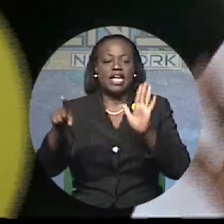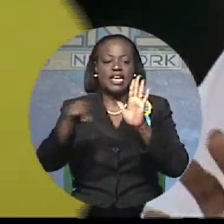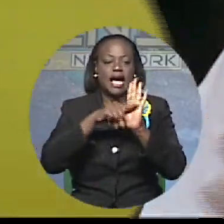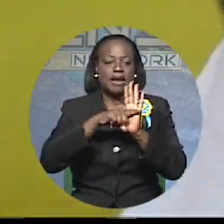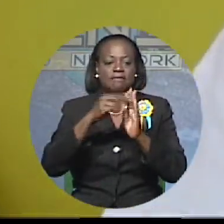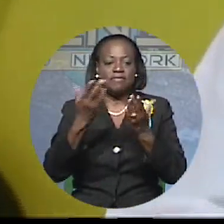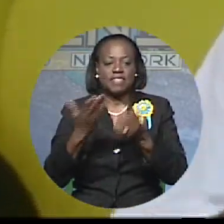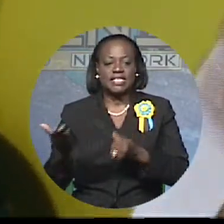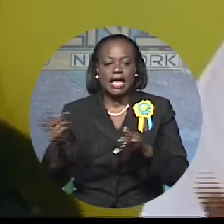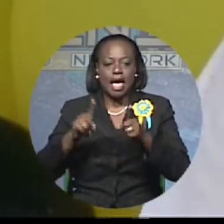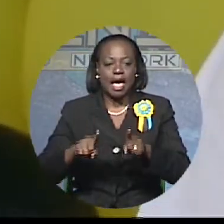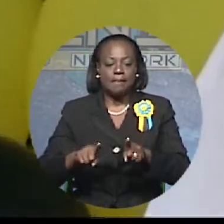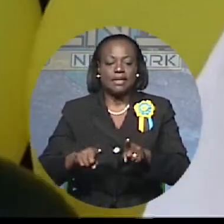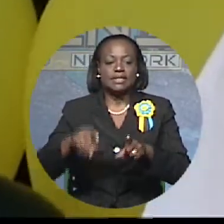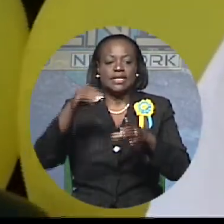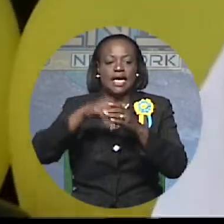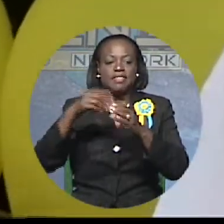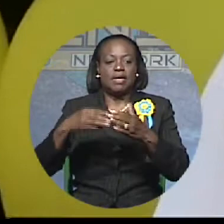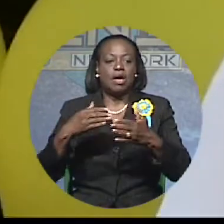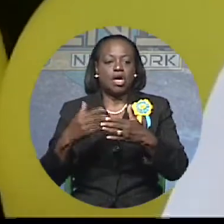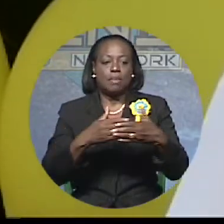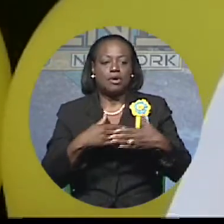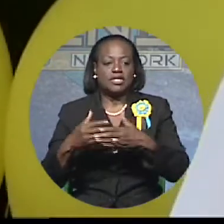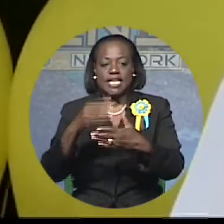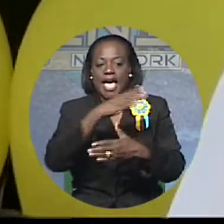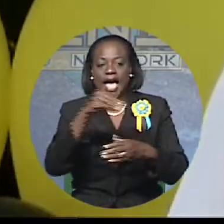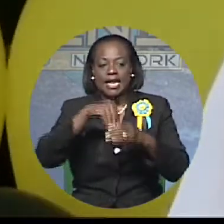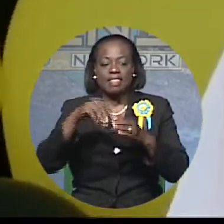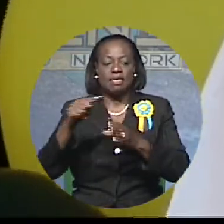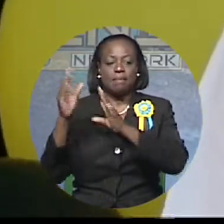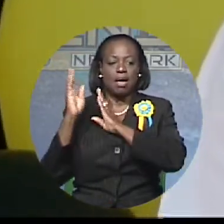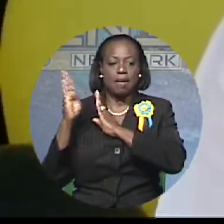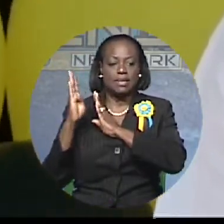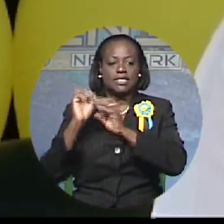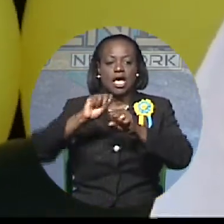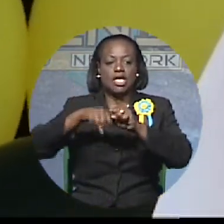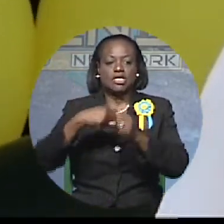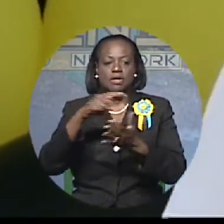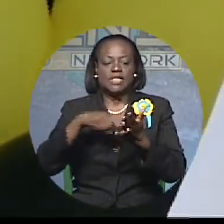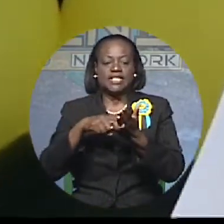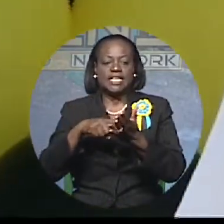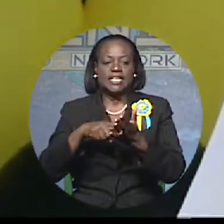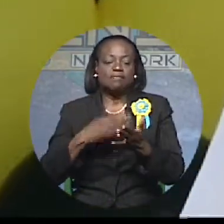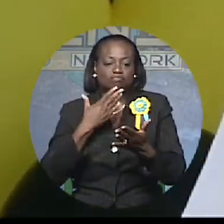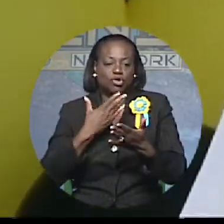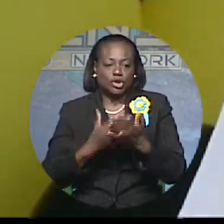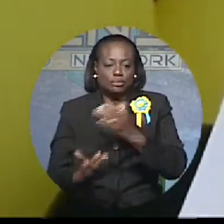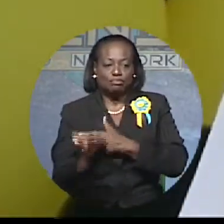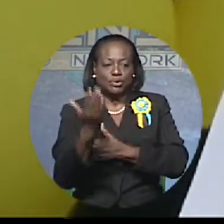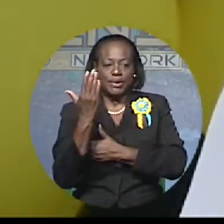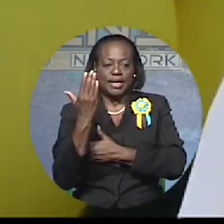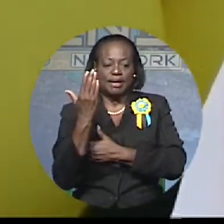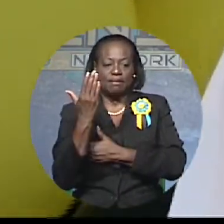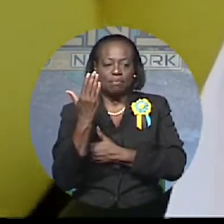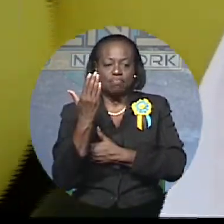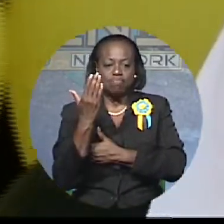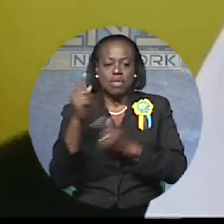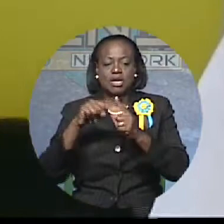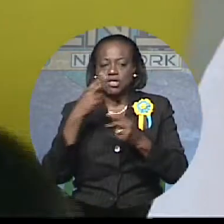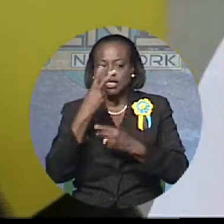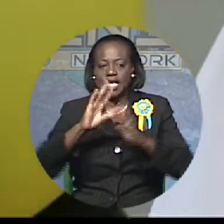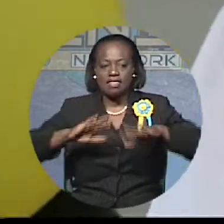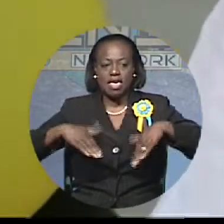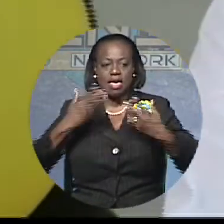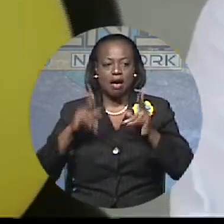within the communities and the surrounding communities, and indeed within the Bahamas. And so this is such a refreshing morning to see the